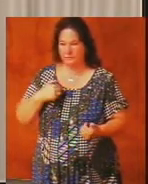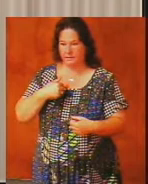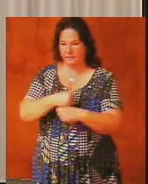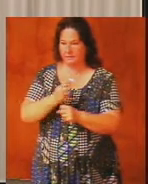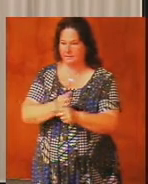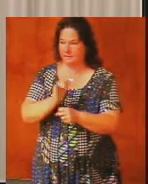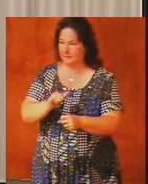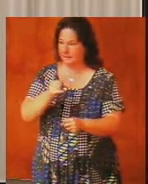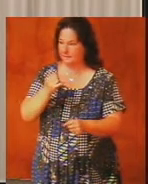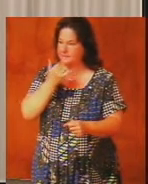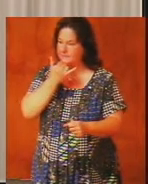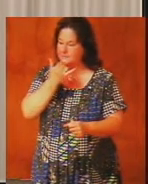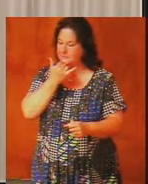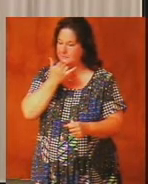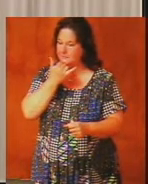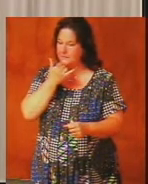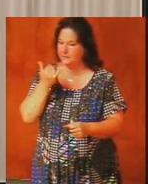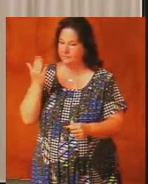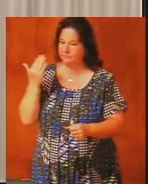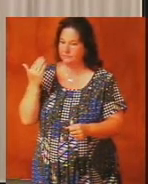mistake.